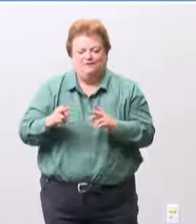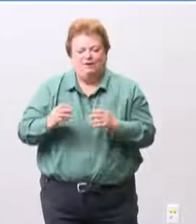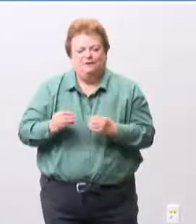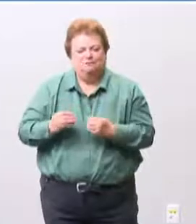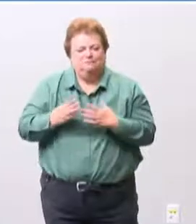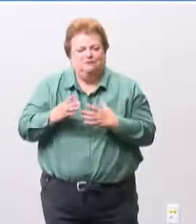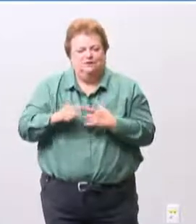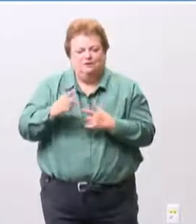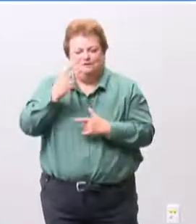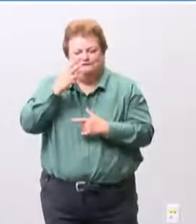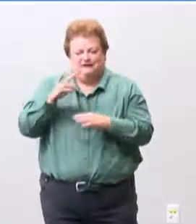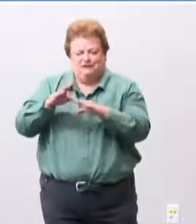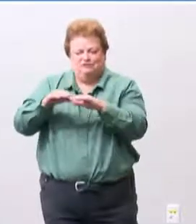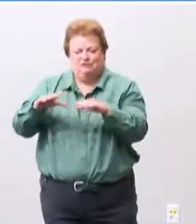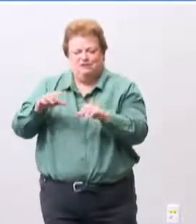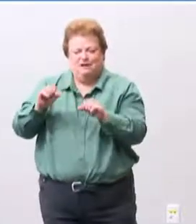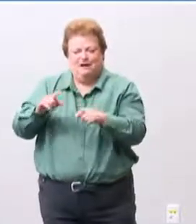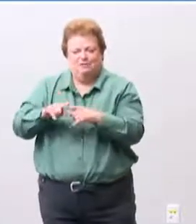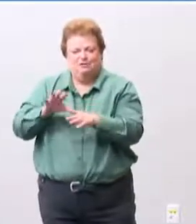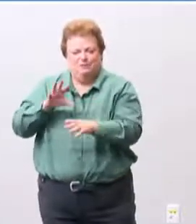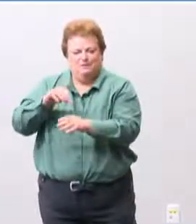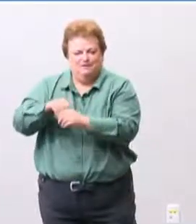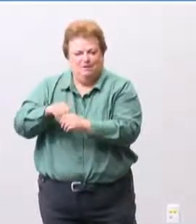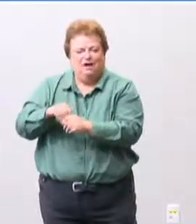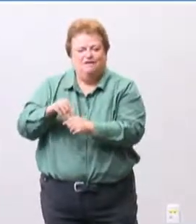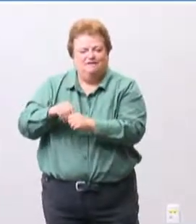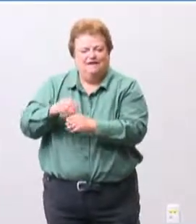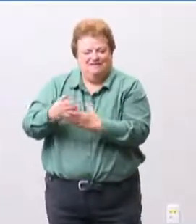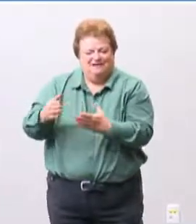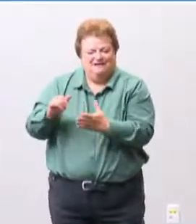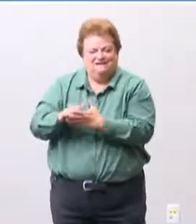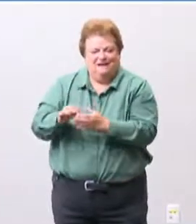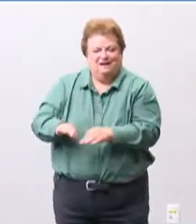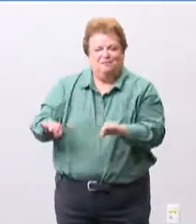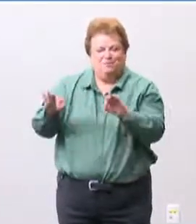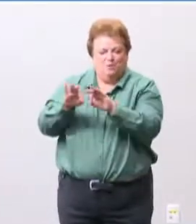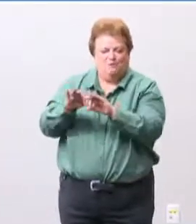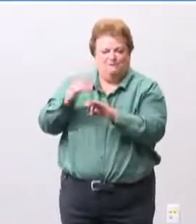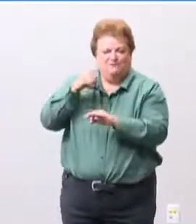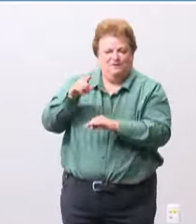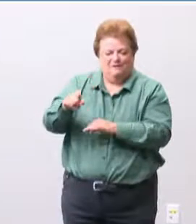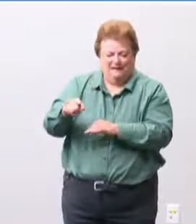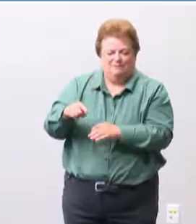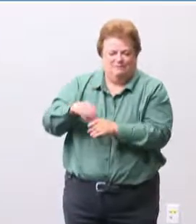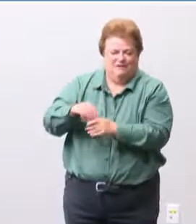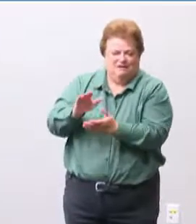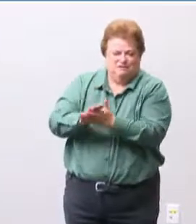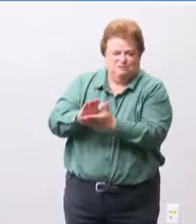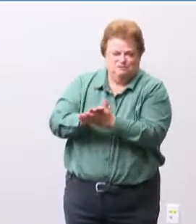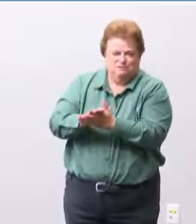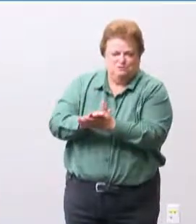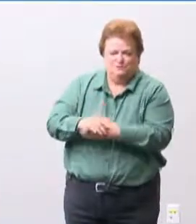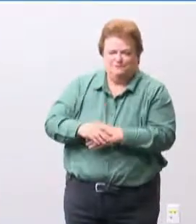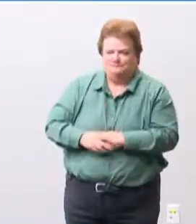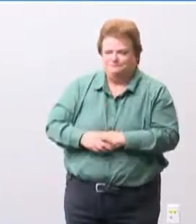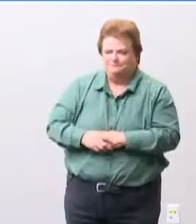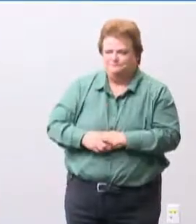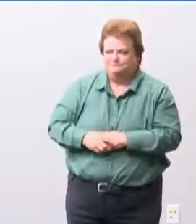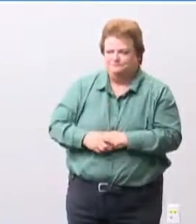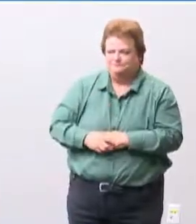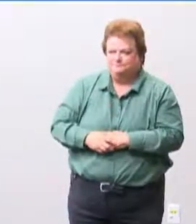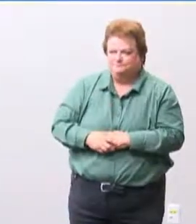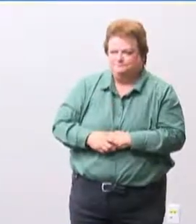kids participating in those things that are so important to them in back to school. Luckily in Lincoln, we've been back to school for quite some time. So